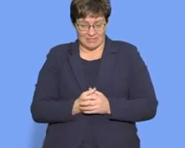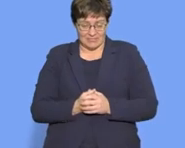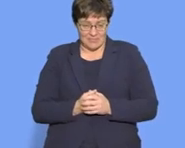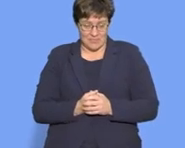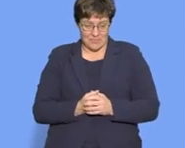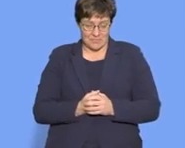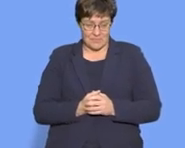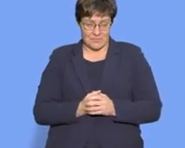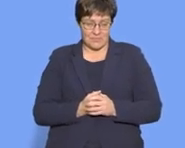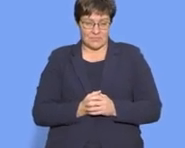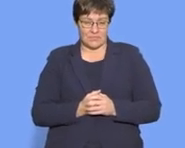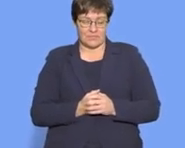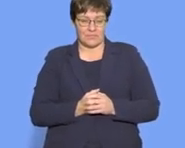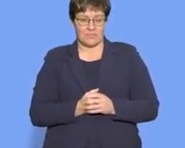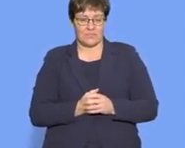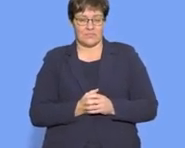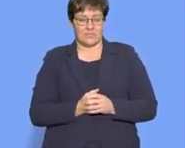food transport tissue.